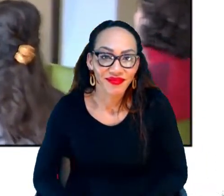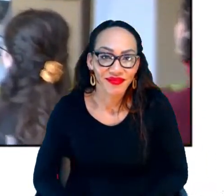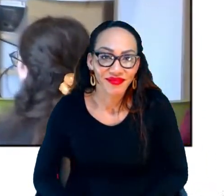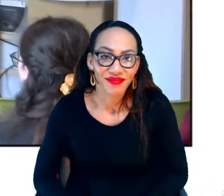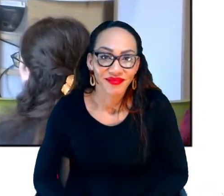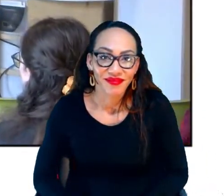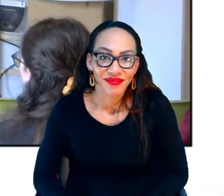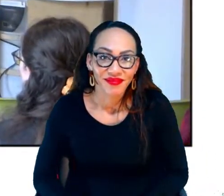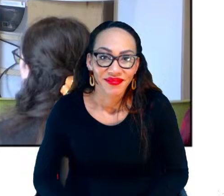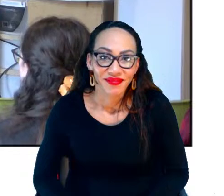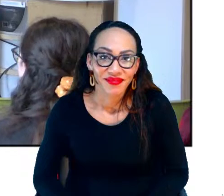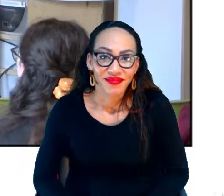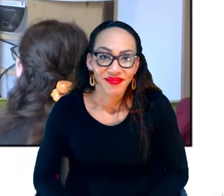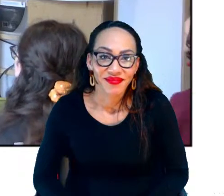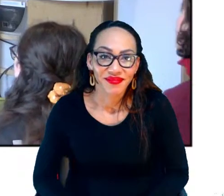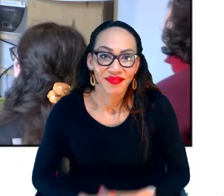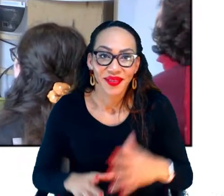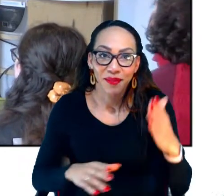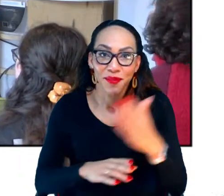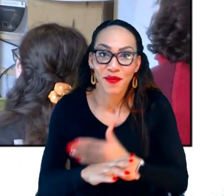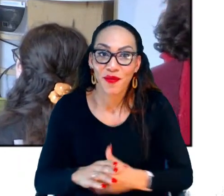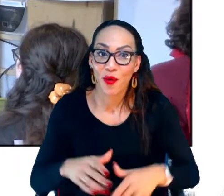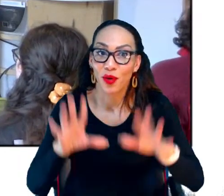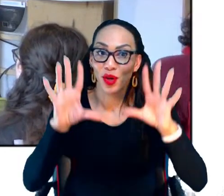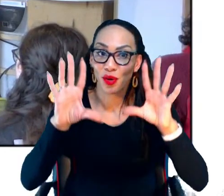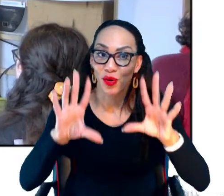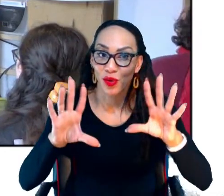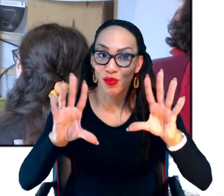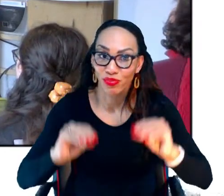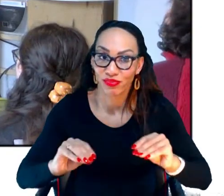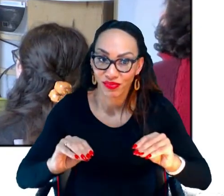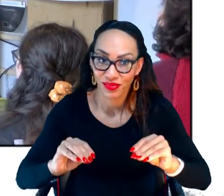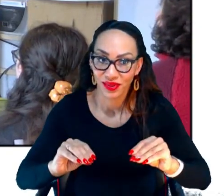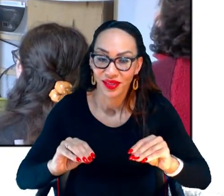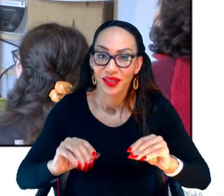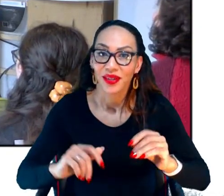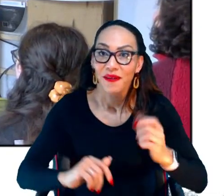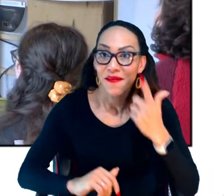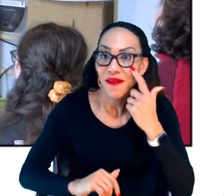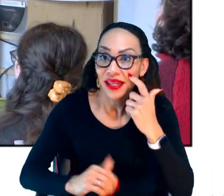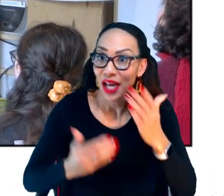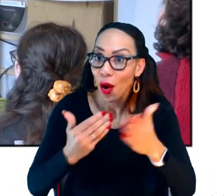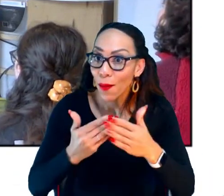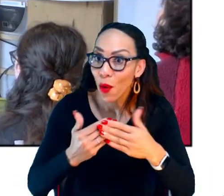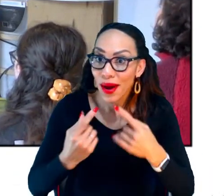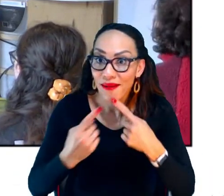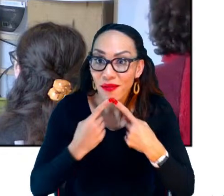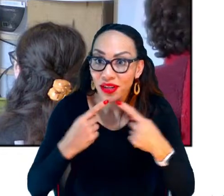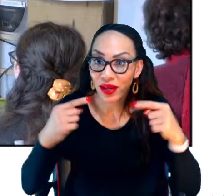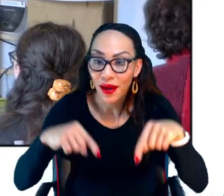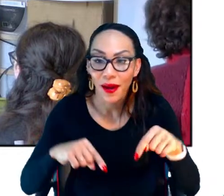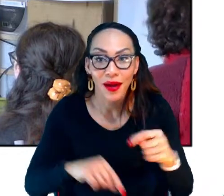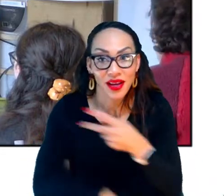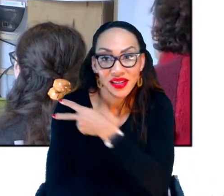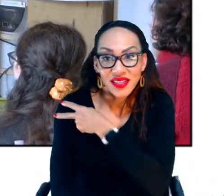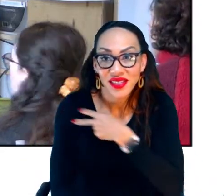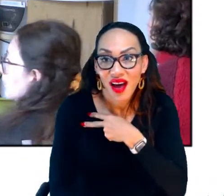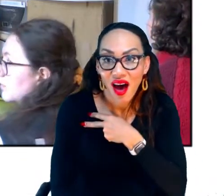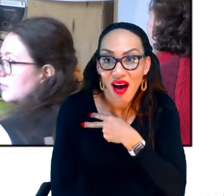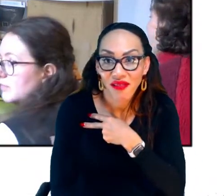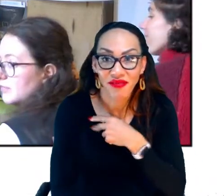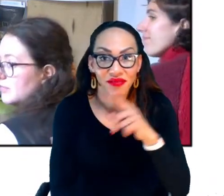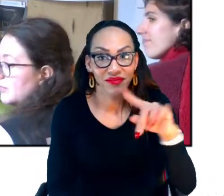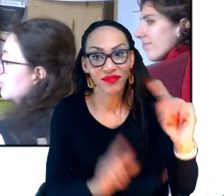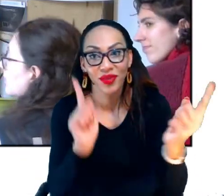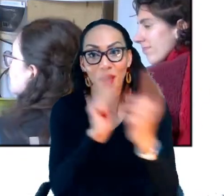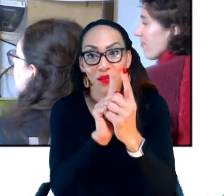All right, so before we go, if you want to stick around and hot test today or find out more about what we do, then please come find one of the studio team. Studio team, give us a wave.